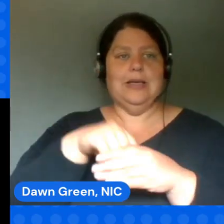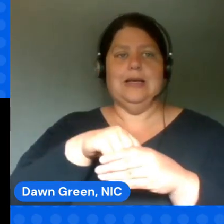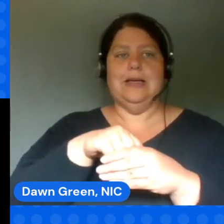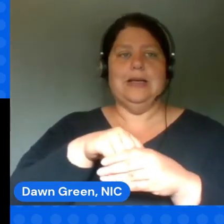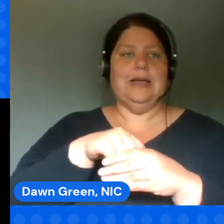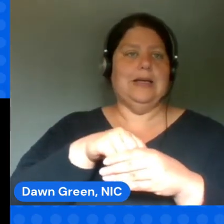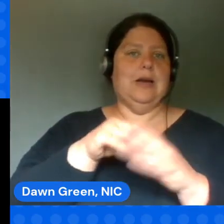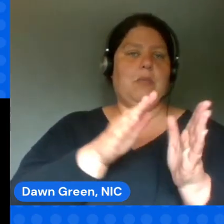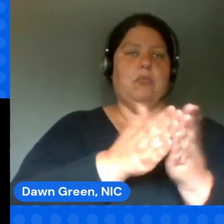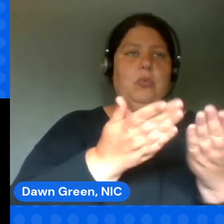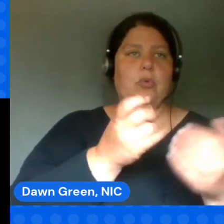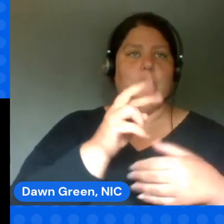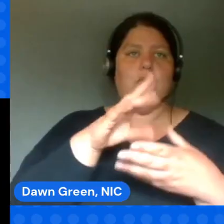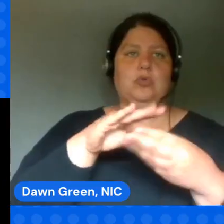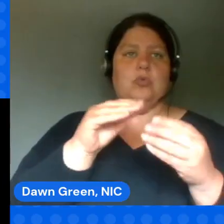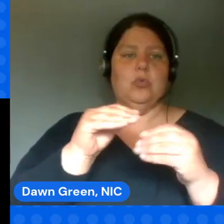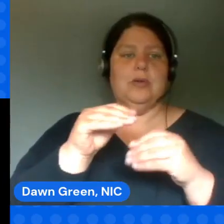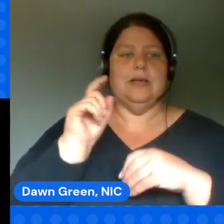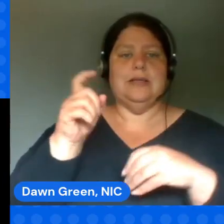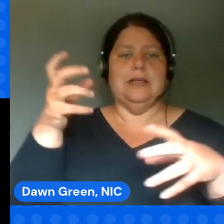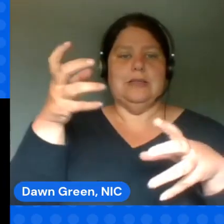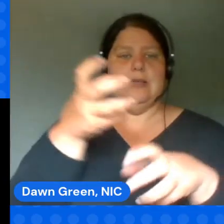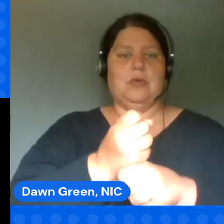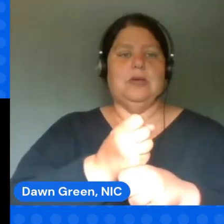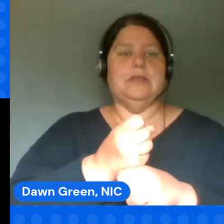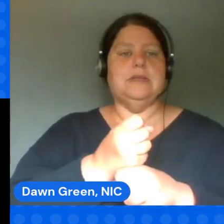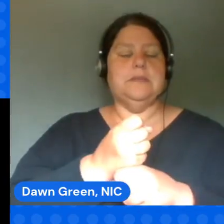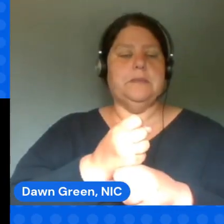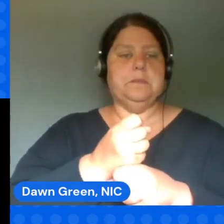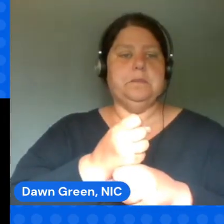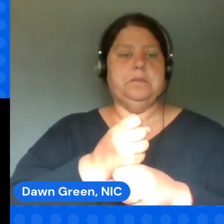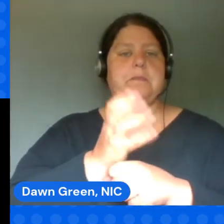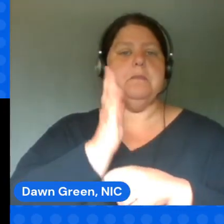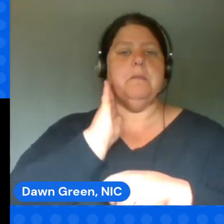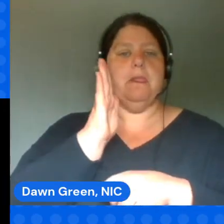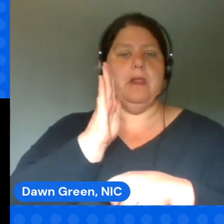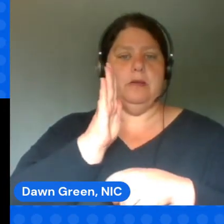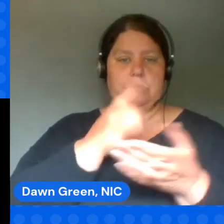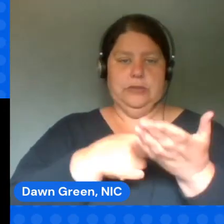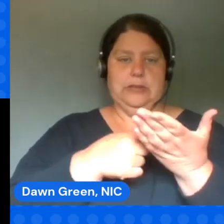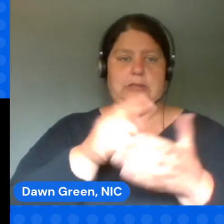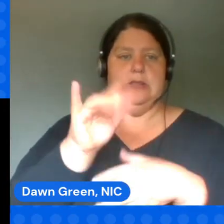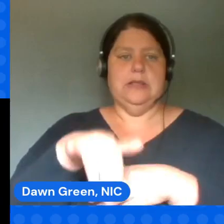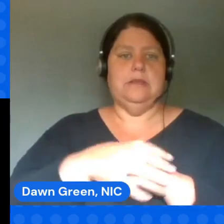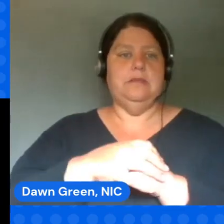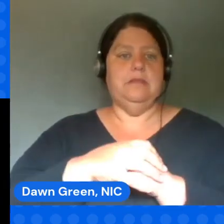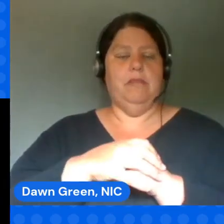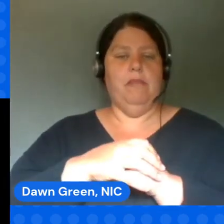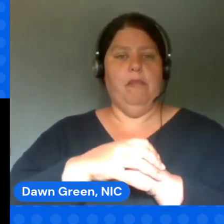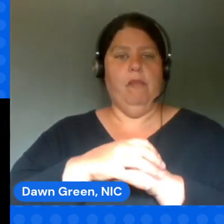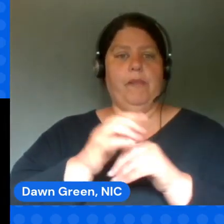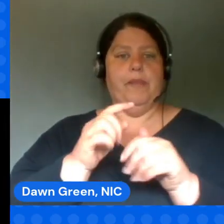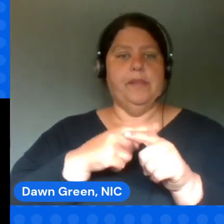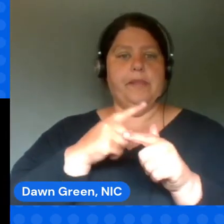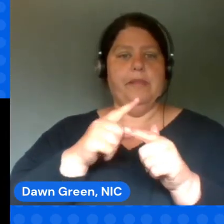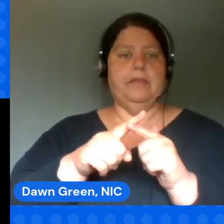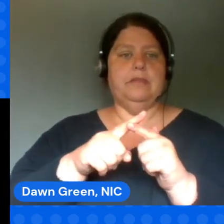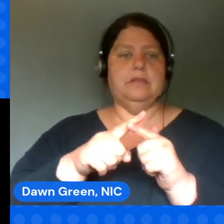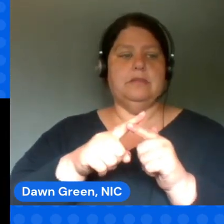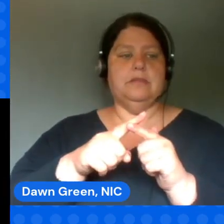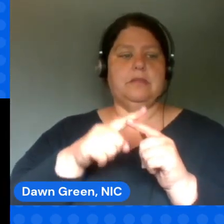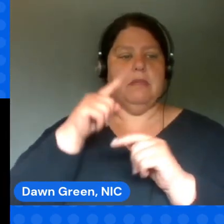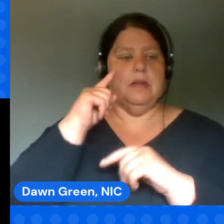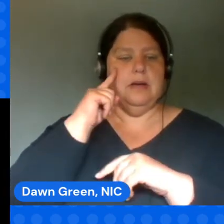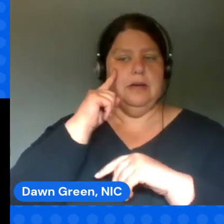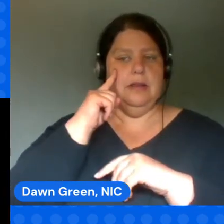they've read and they need to summarize. So we'll go through that. And then I think this,